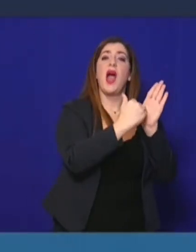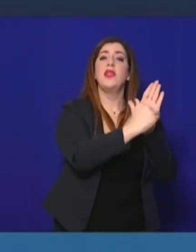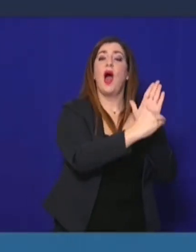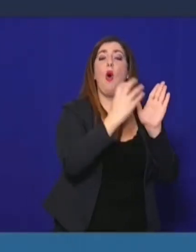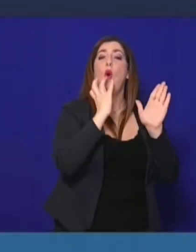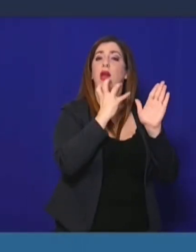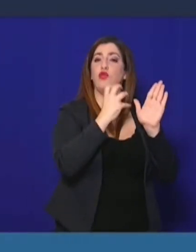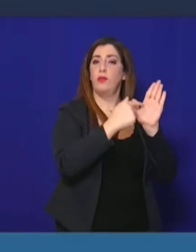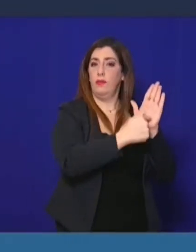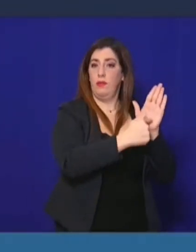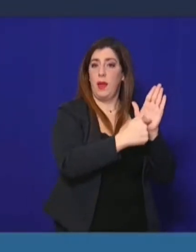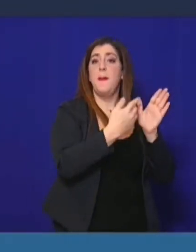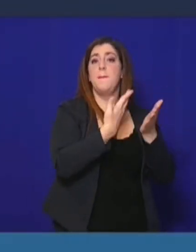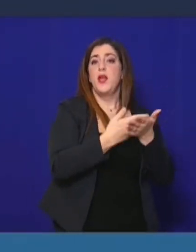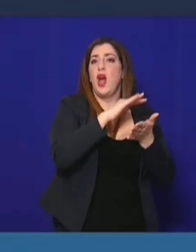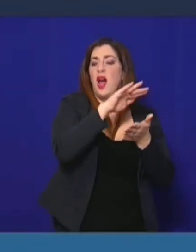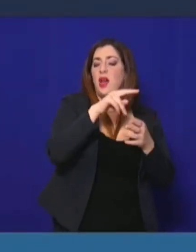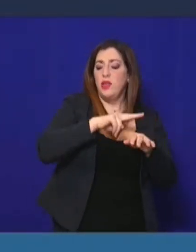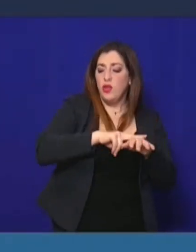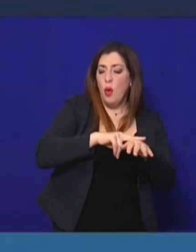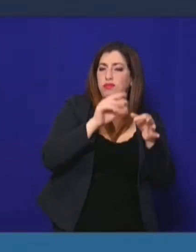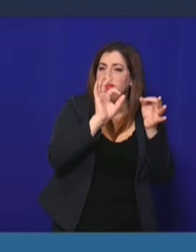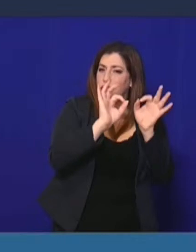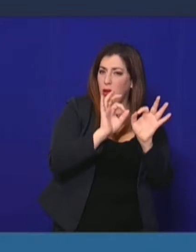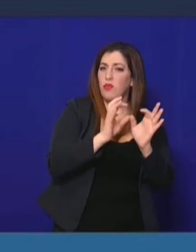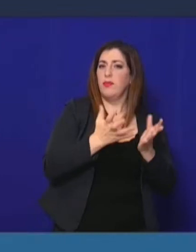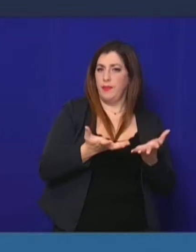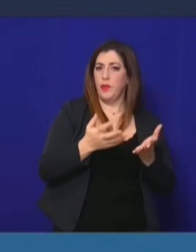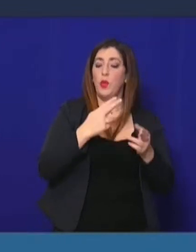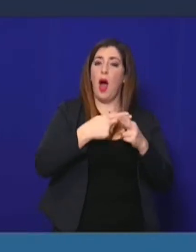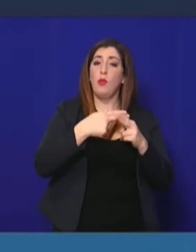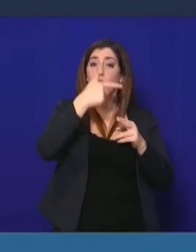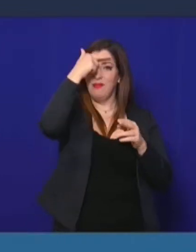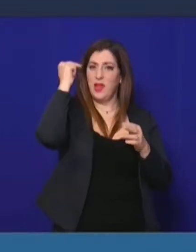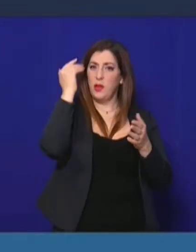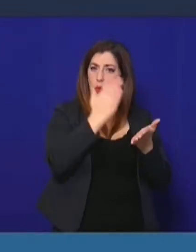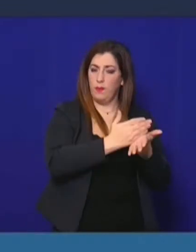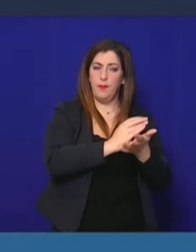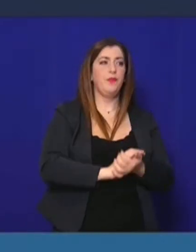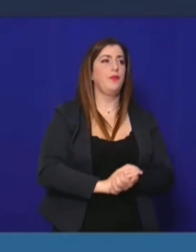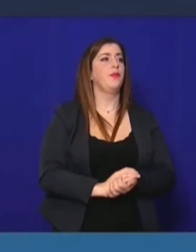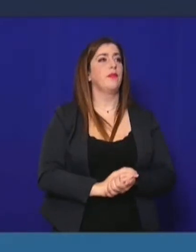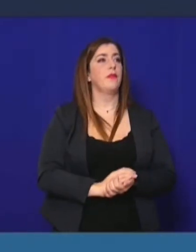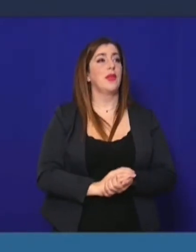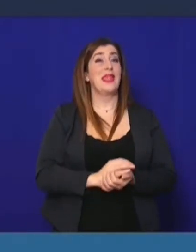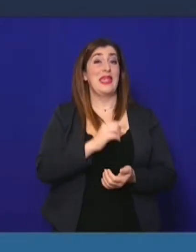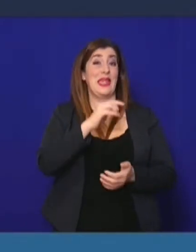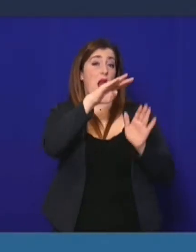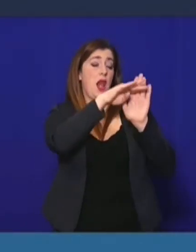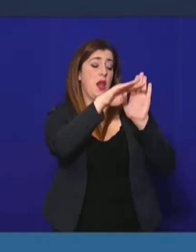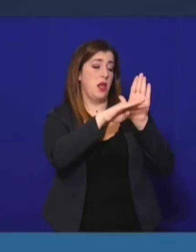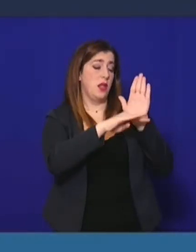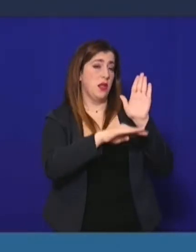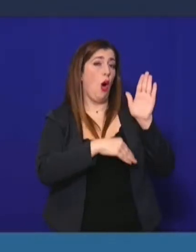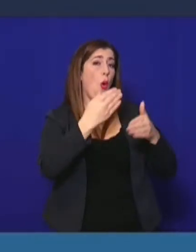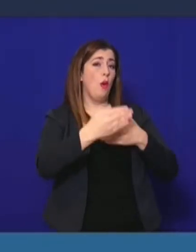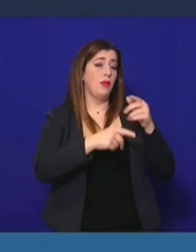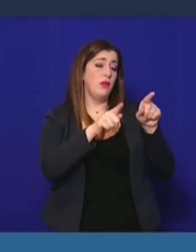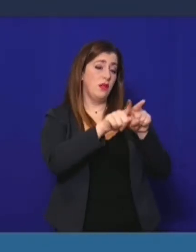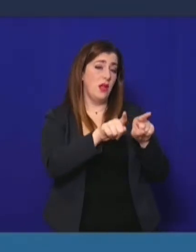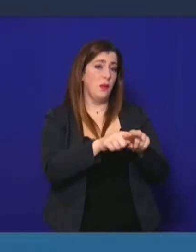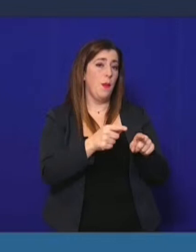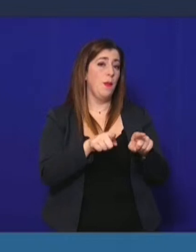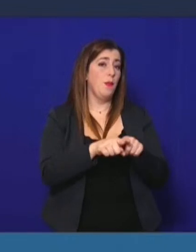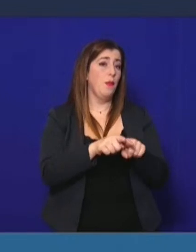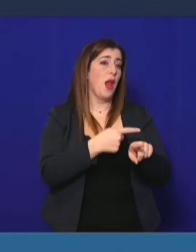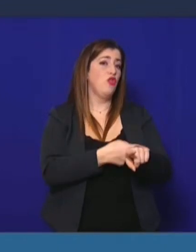il-pajjiżi fejn huma għoljin ħafna. U għal dil-ġimgħa ma kellniex tibdiliet f'din il-lista u hija lista twila propju għaliex